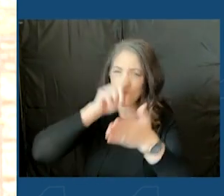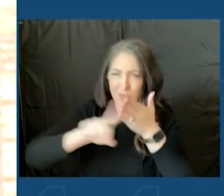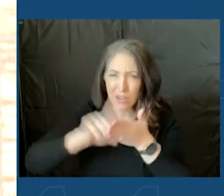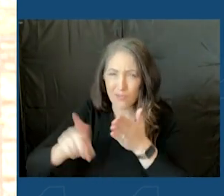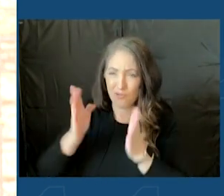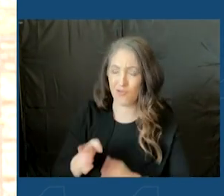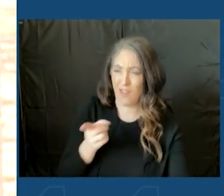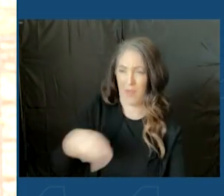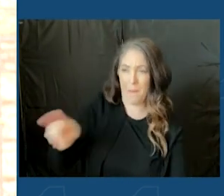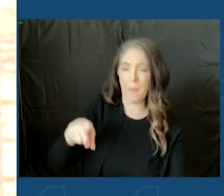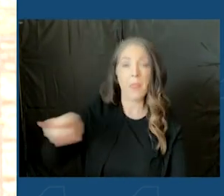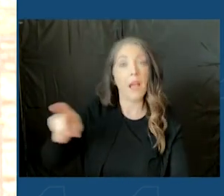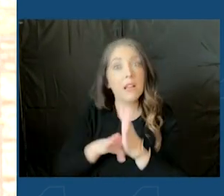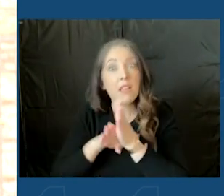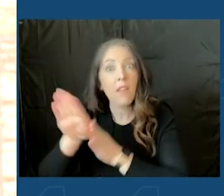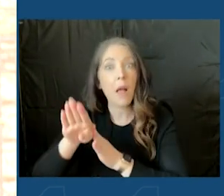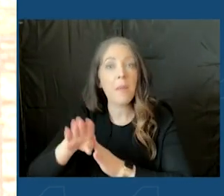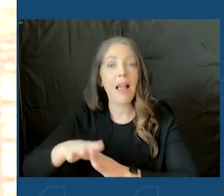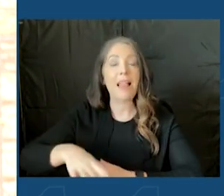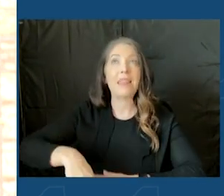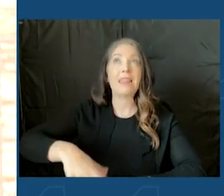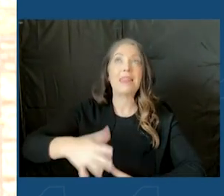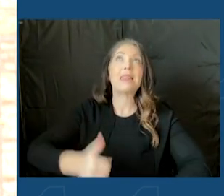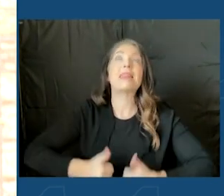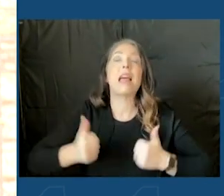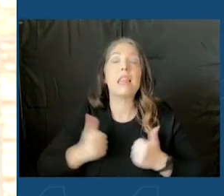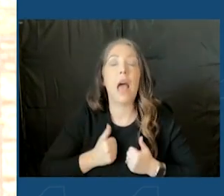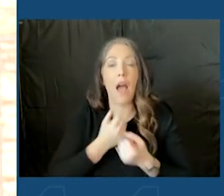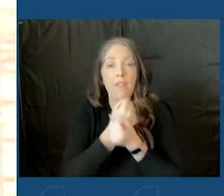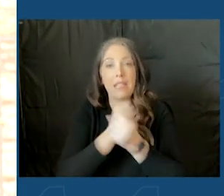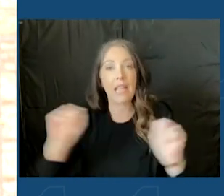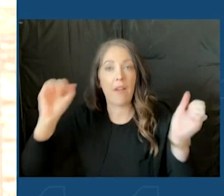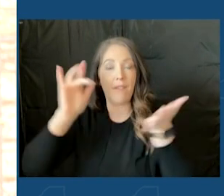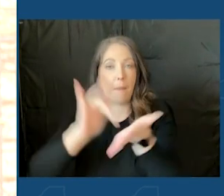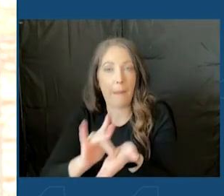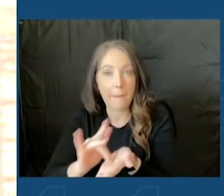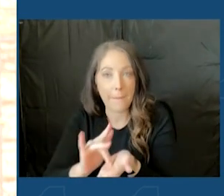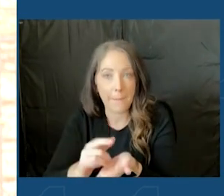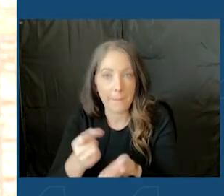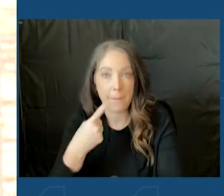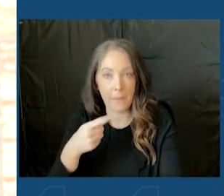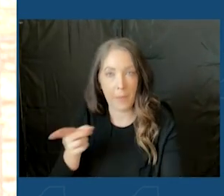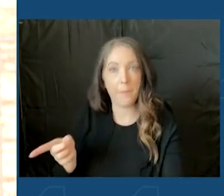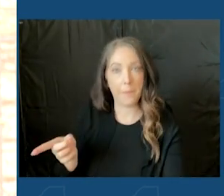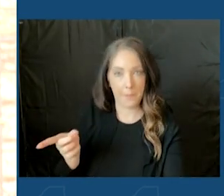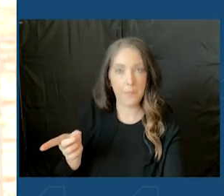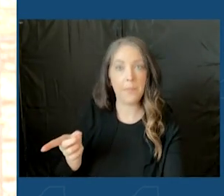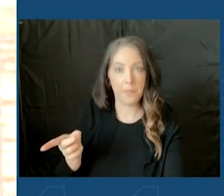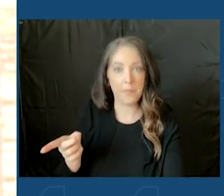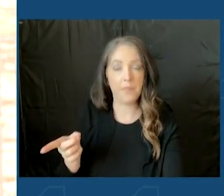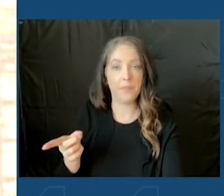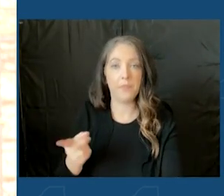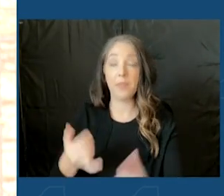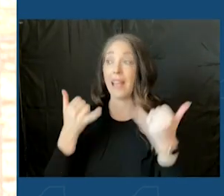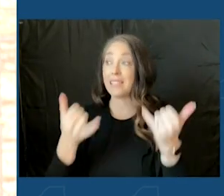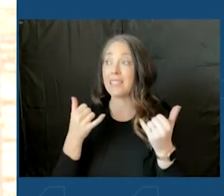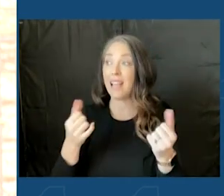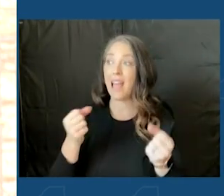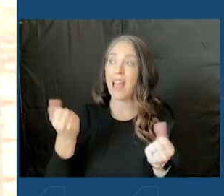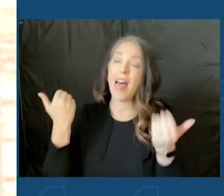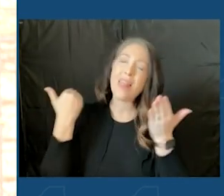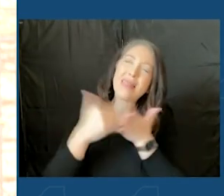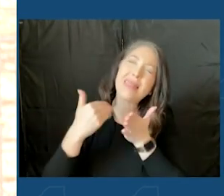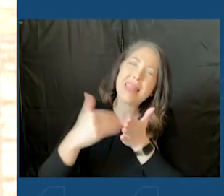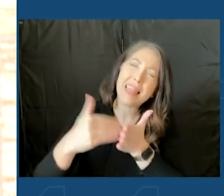life-saving drug. And I am so proud of that as well, because today there are thousands of people still walking this